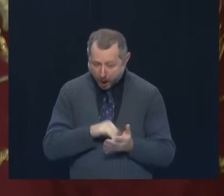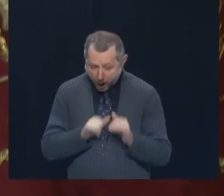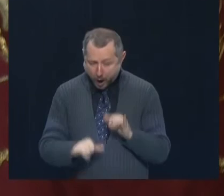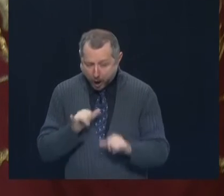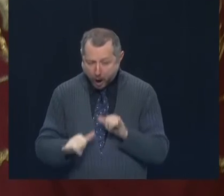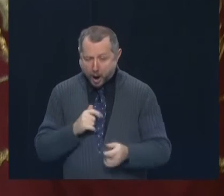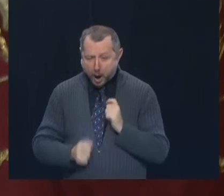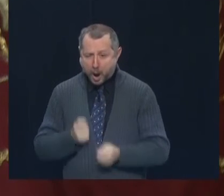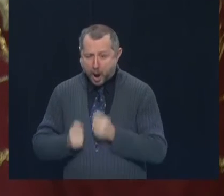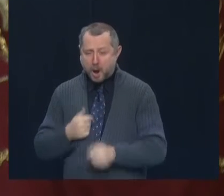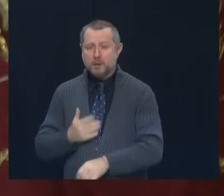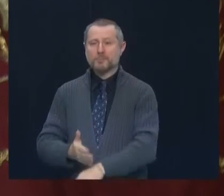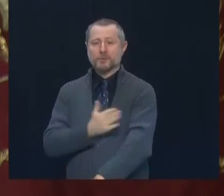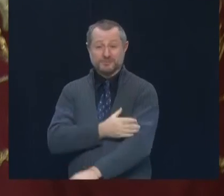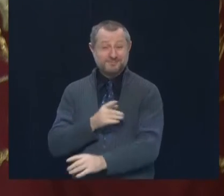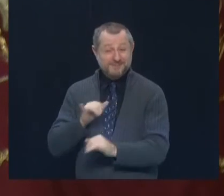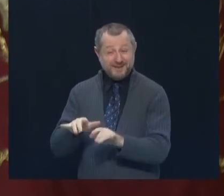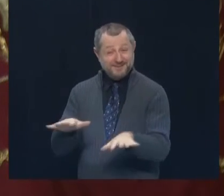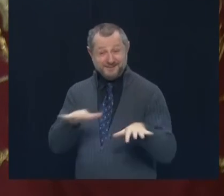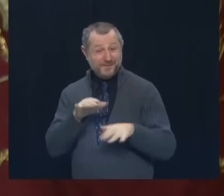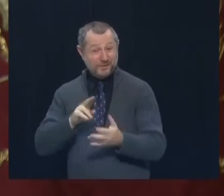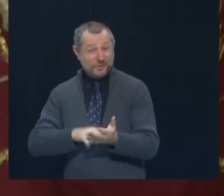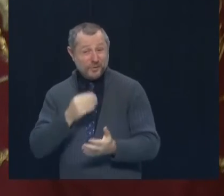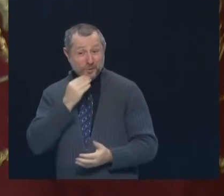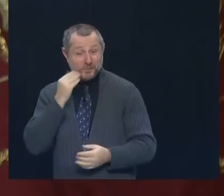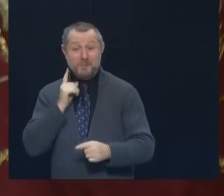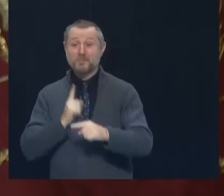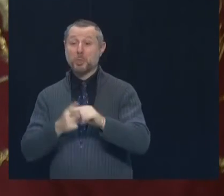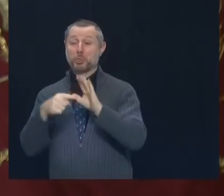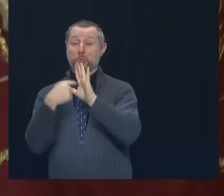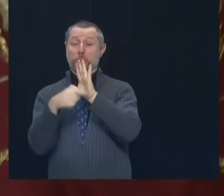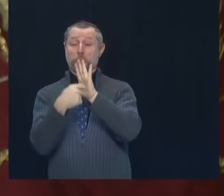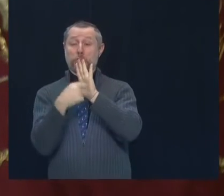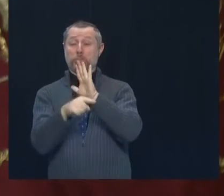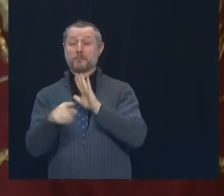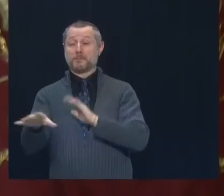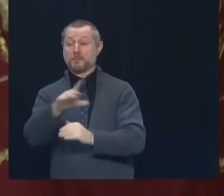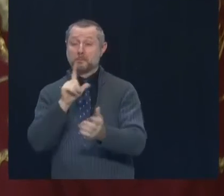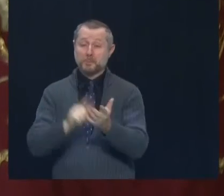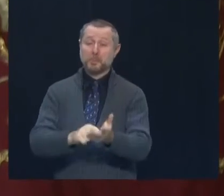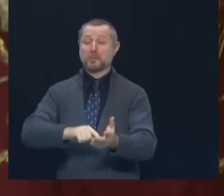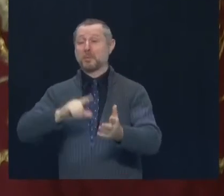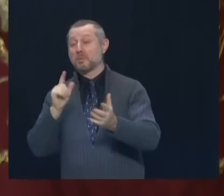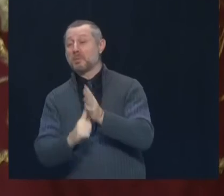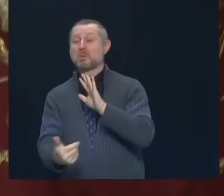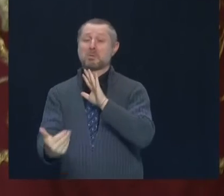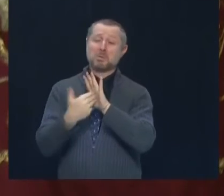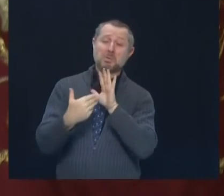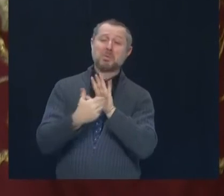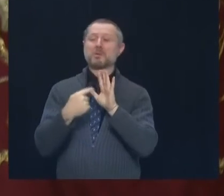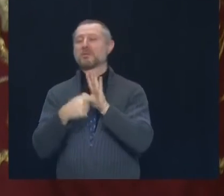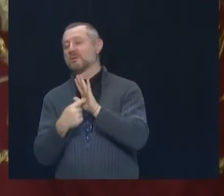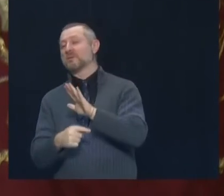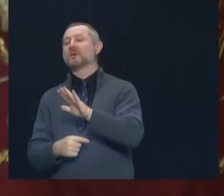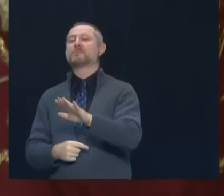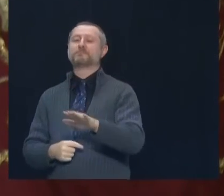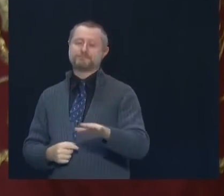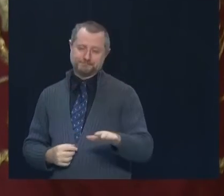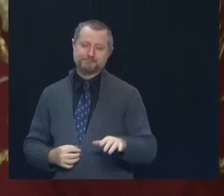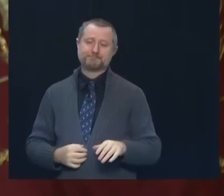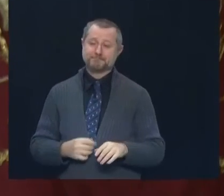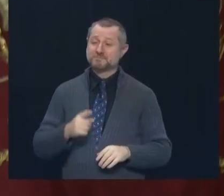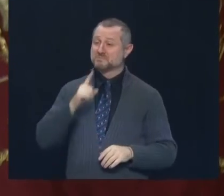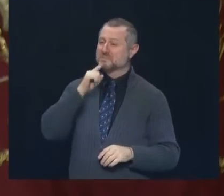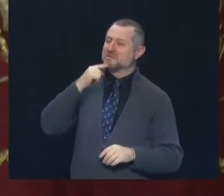safer, including things that we've been criticized for by the same publications and opponents for doing because they said they were too strict.